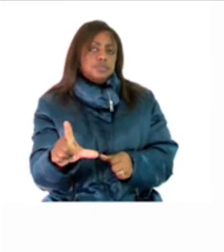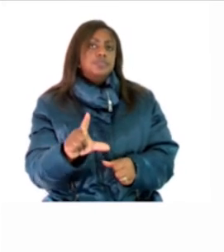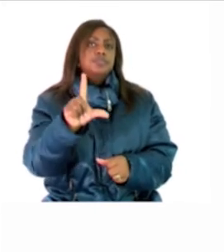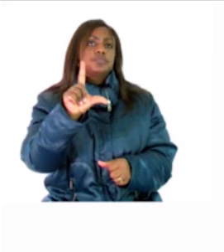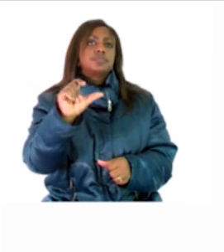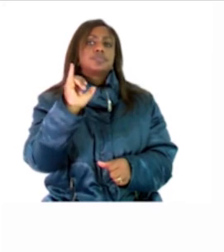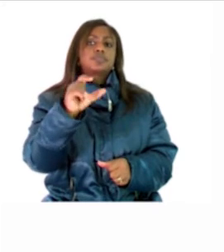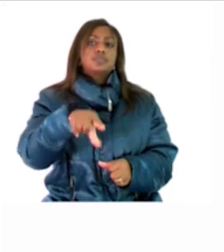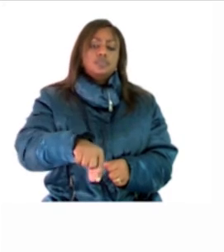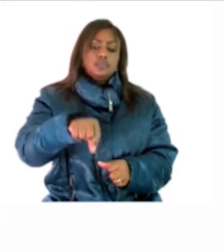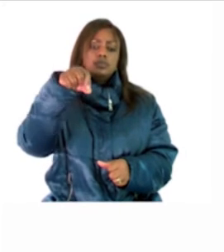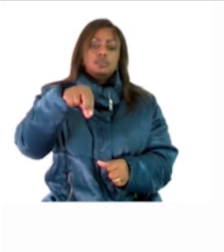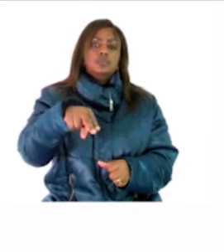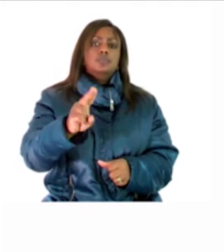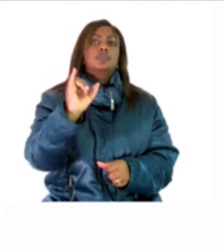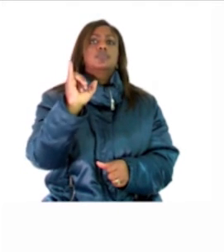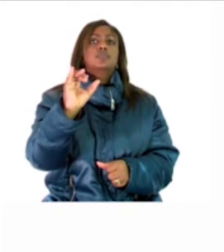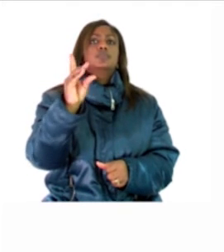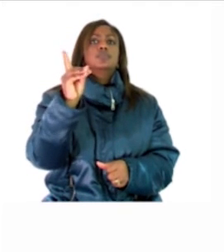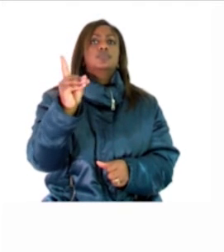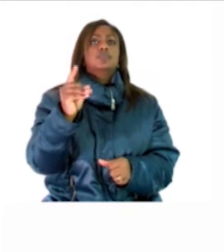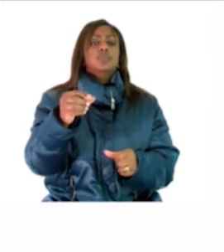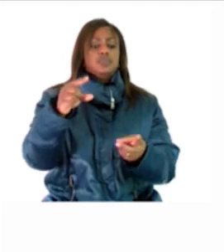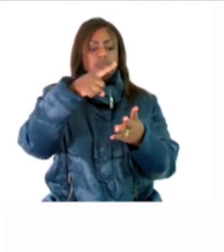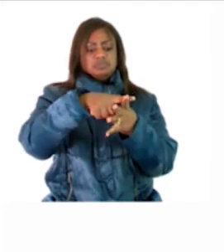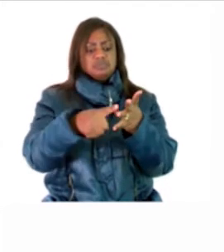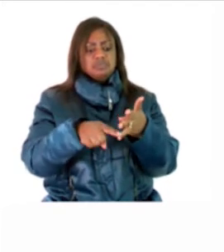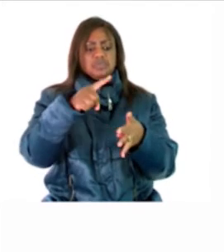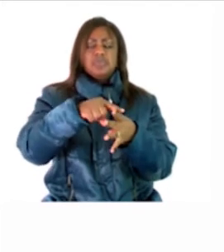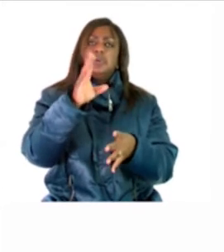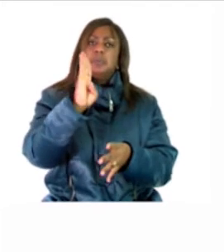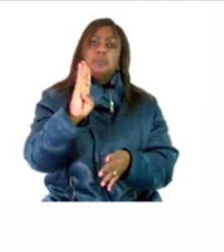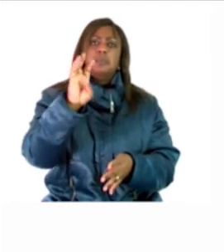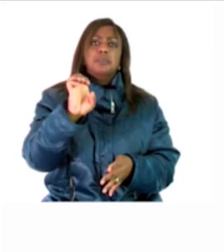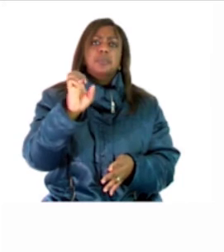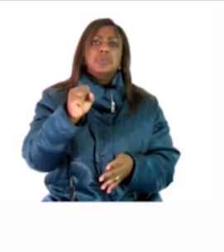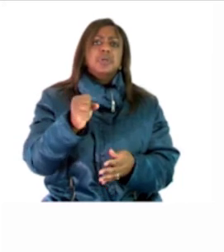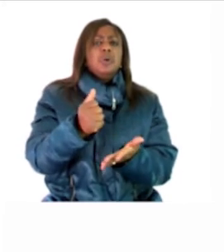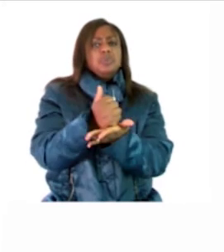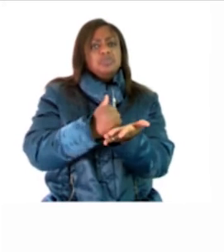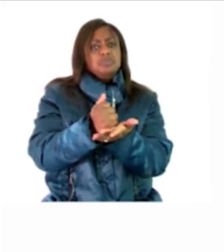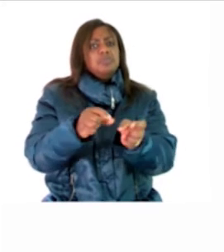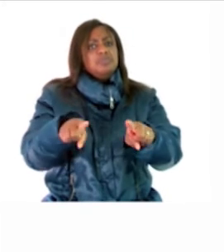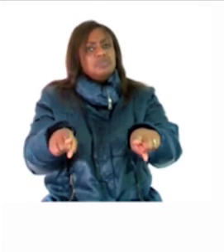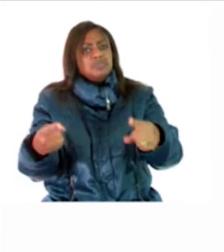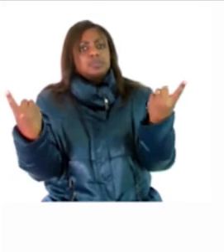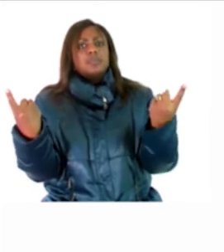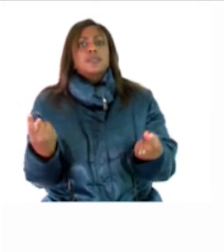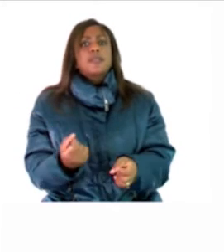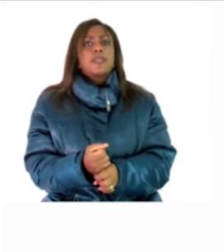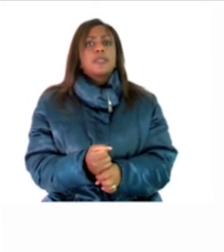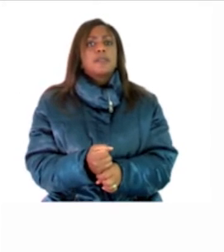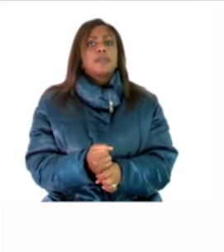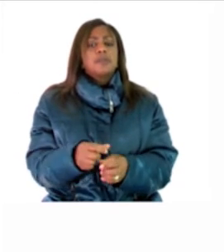affect their health. It's glue, benzene, dry cleaning fluid, nail polish